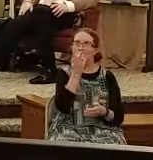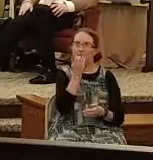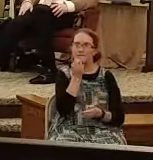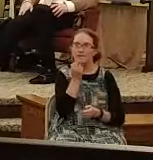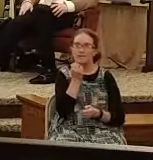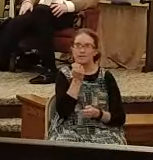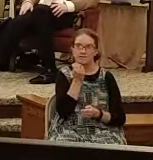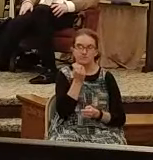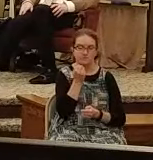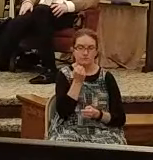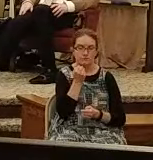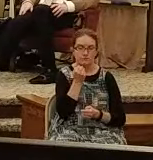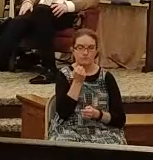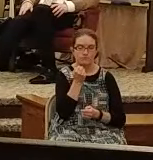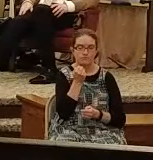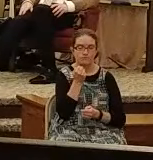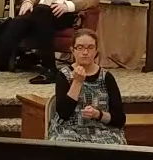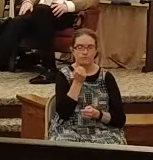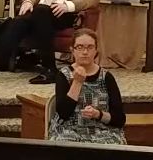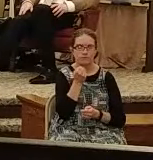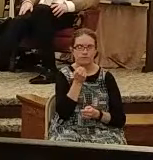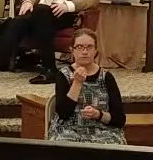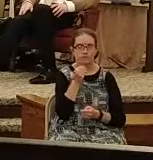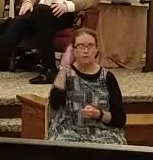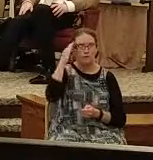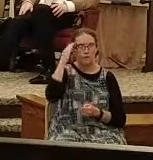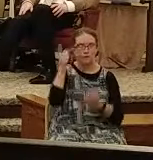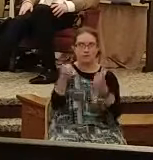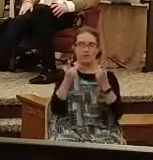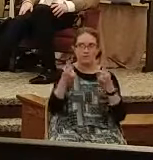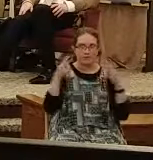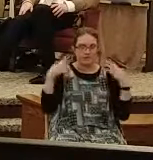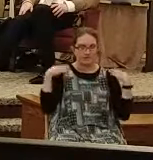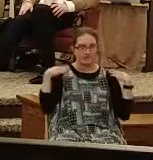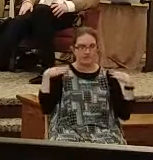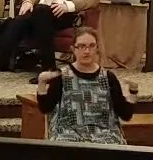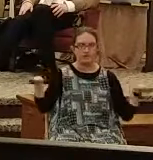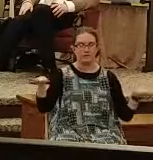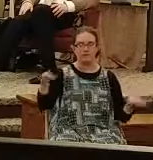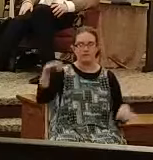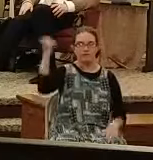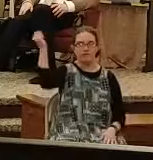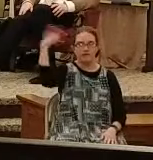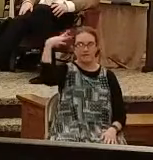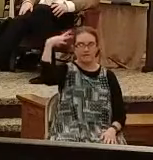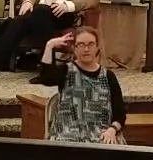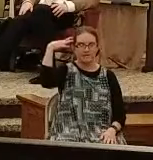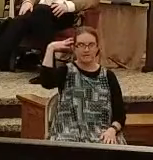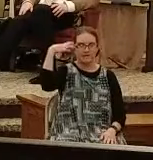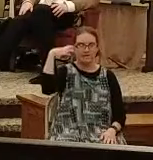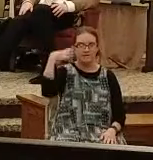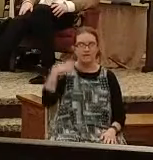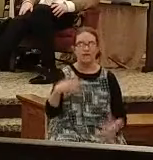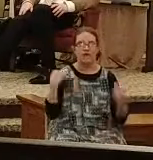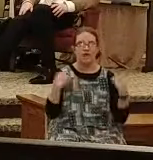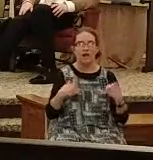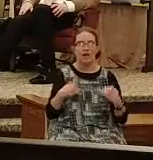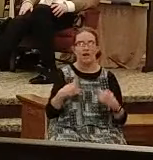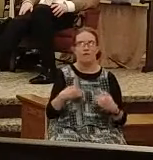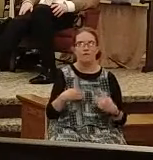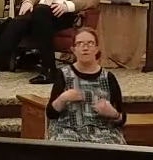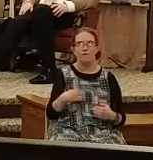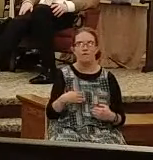you. Amen. Be sure he's coming as an angel of light. Amen. And you have to be